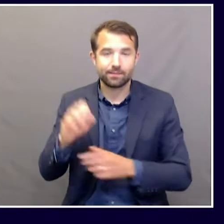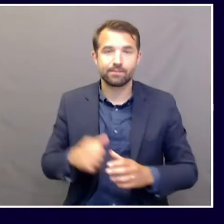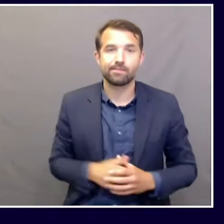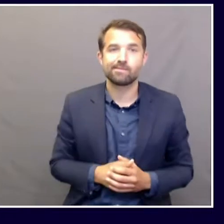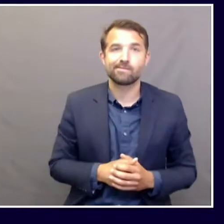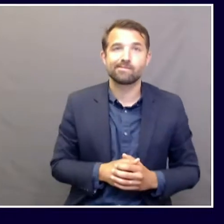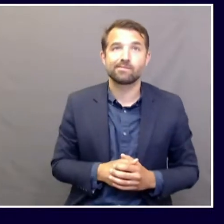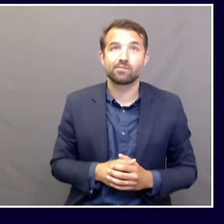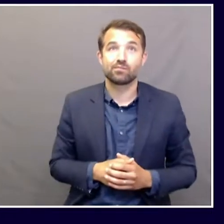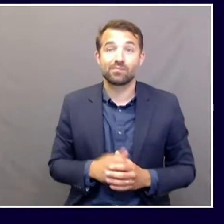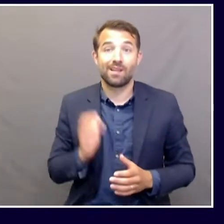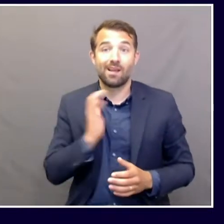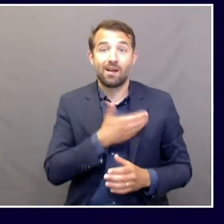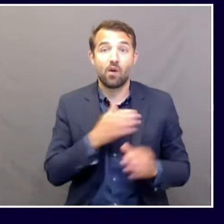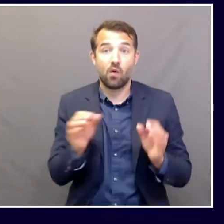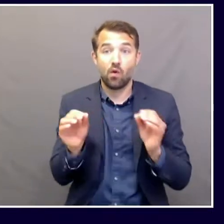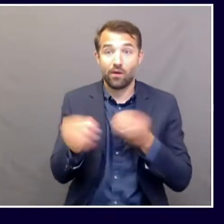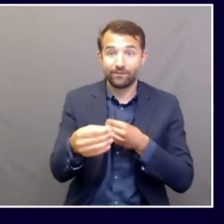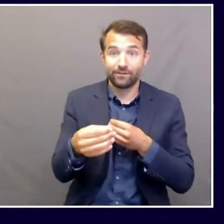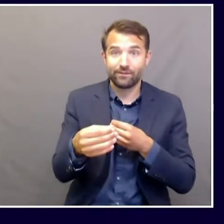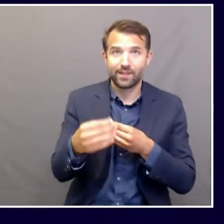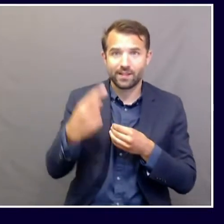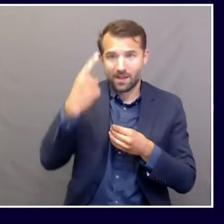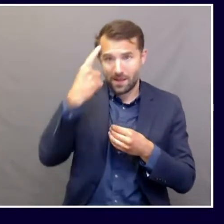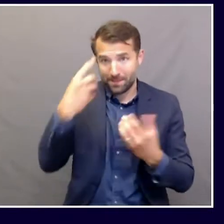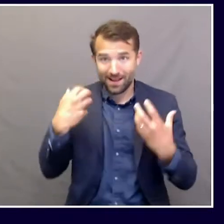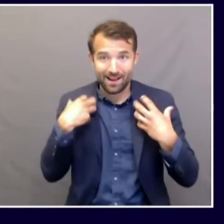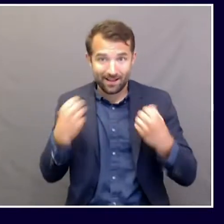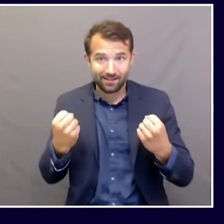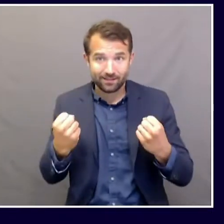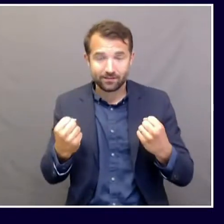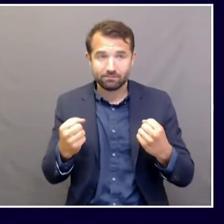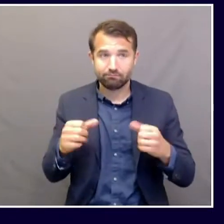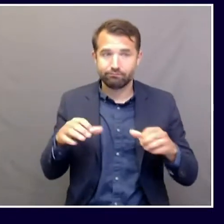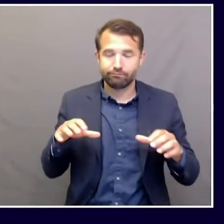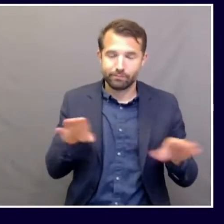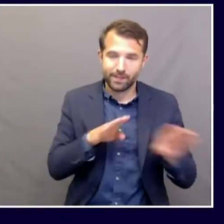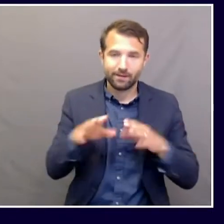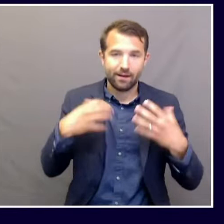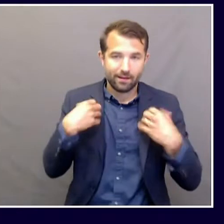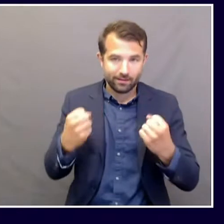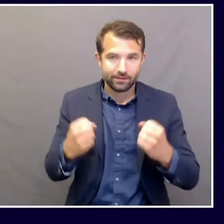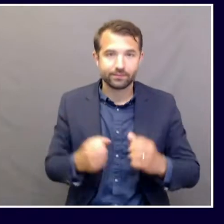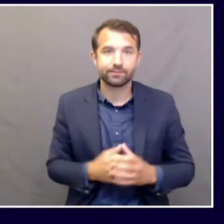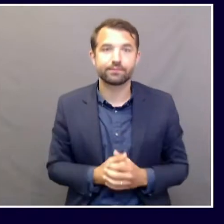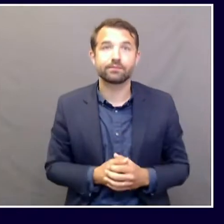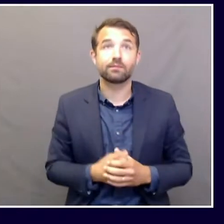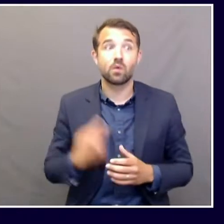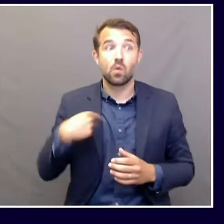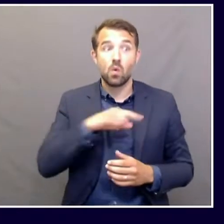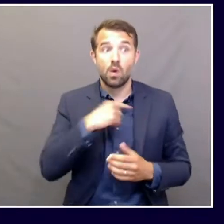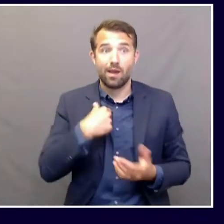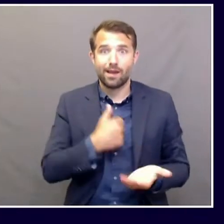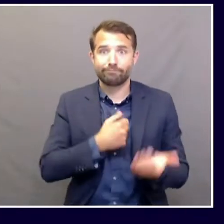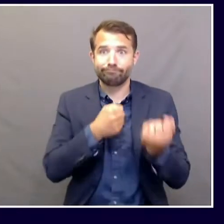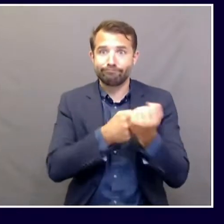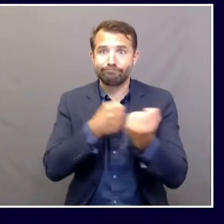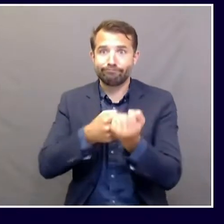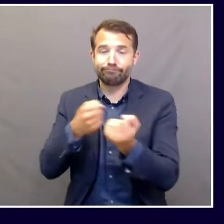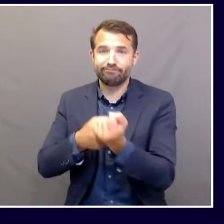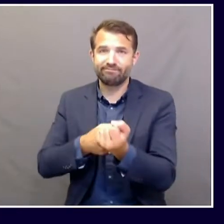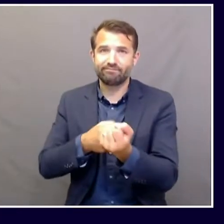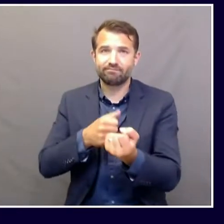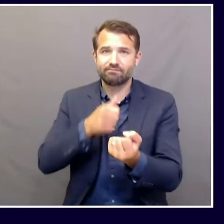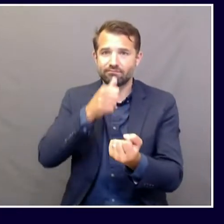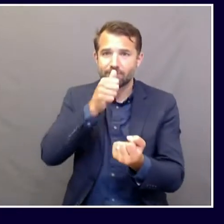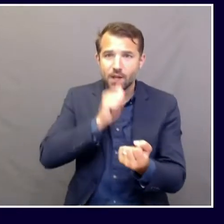that provides people with stress management, coping, and resilience skills specific to COVID-19, the